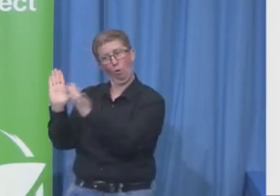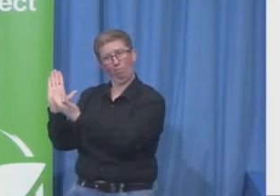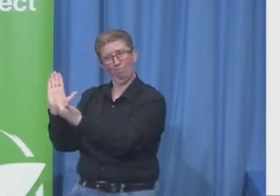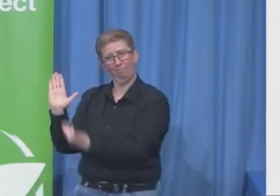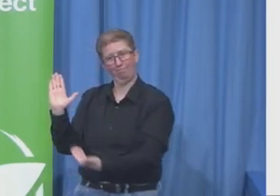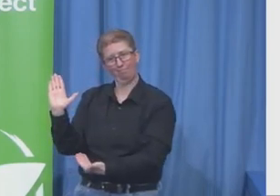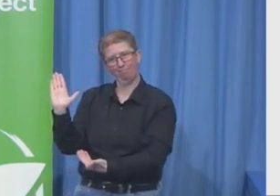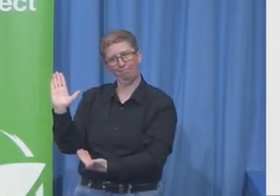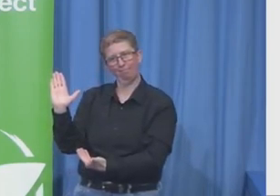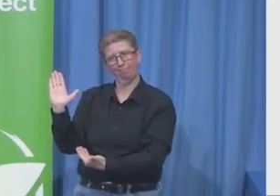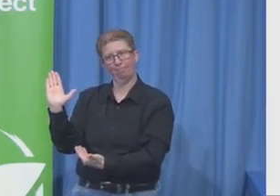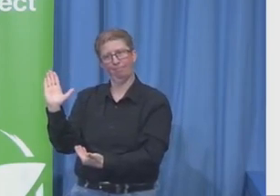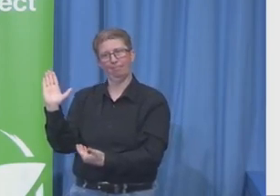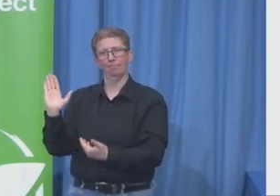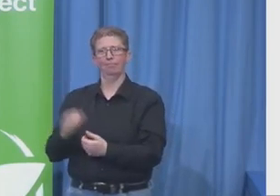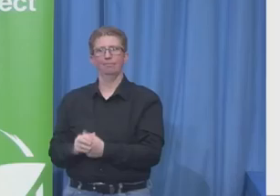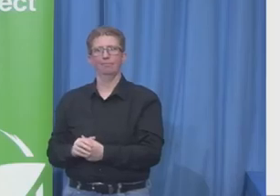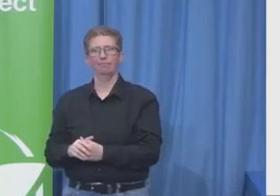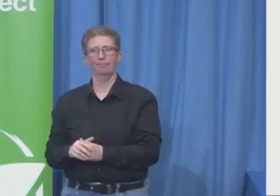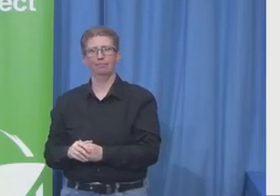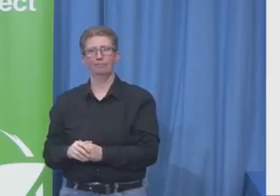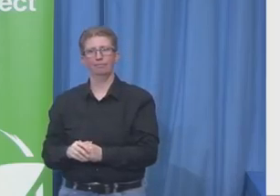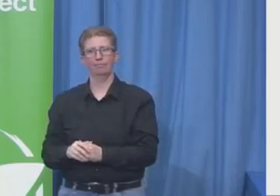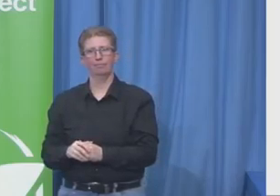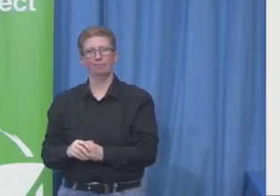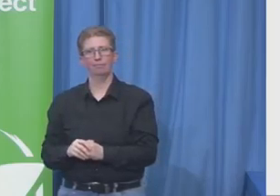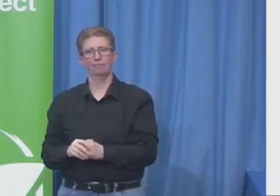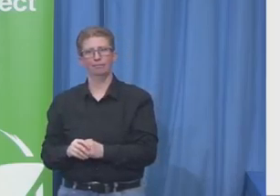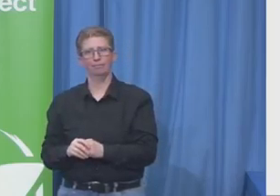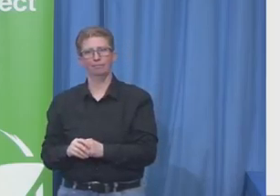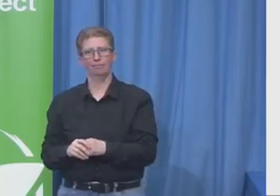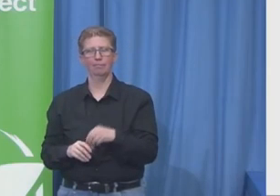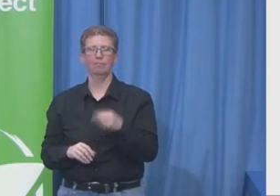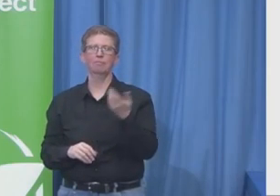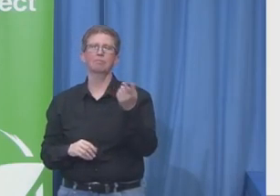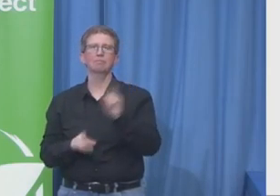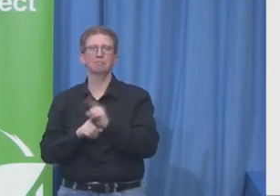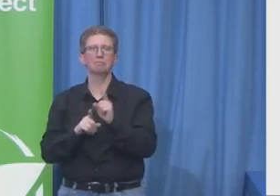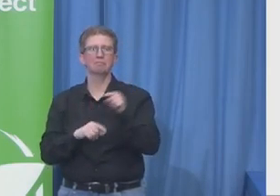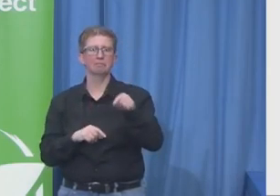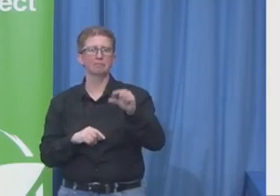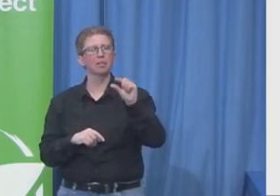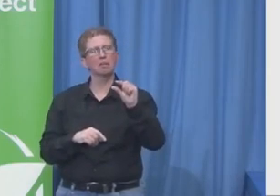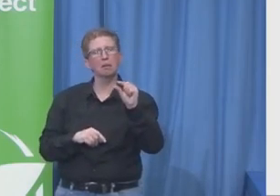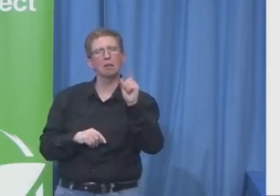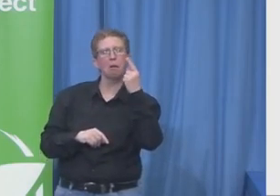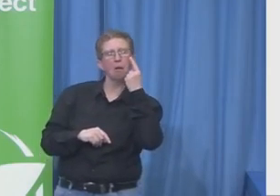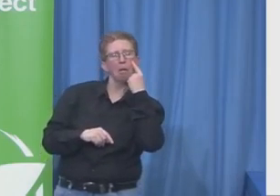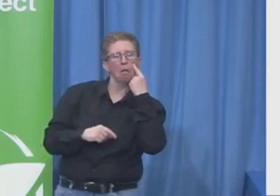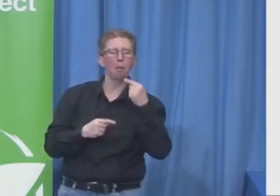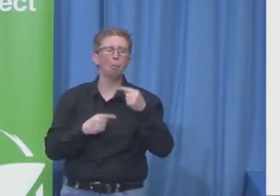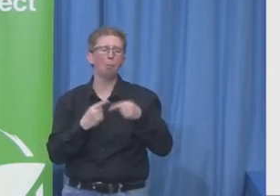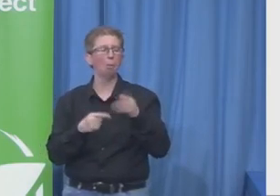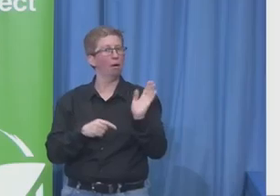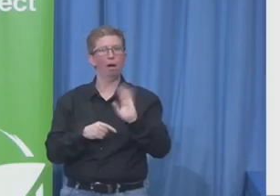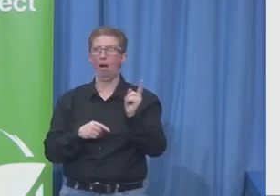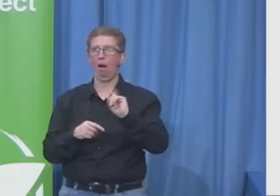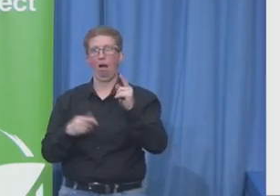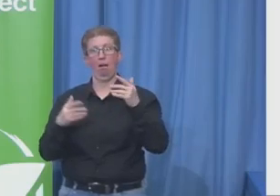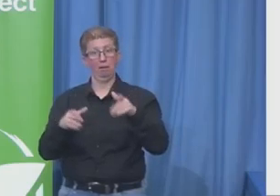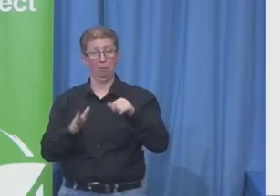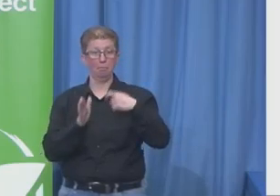project. It was a massive Rajasthan project. There was a second iteration of that project, and in many ways, this is the